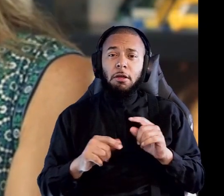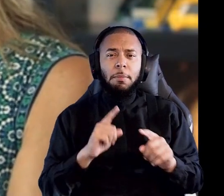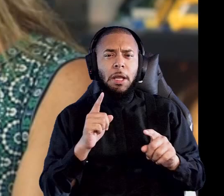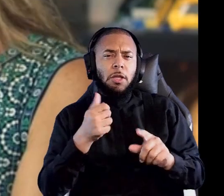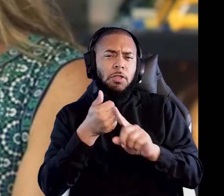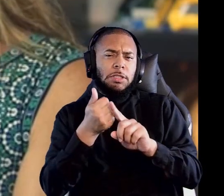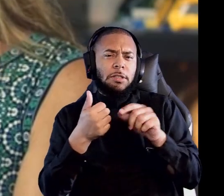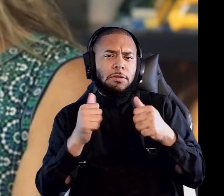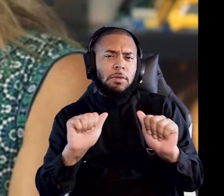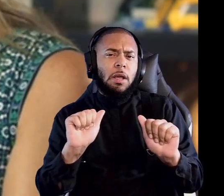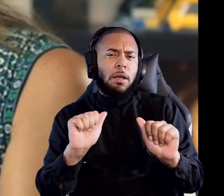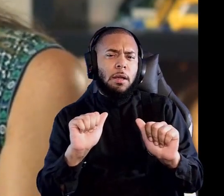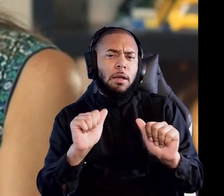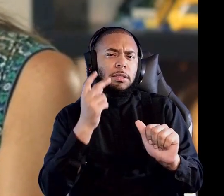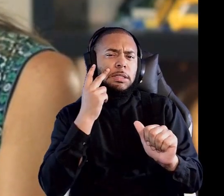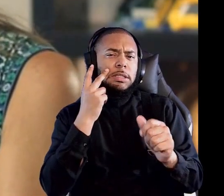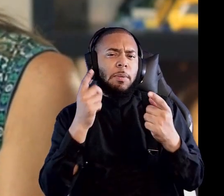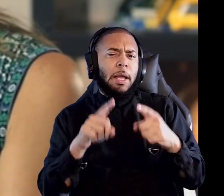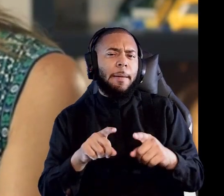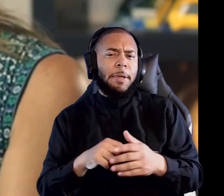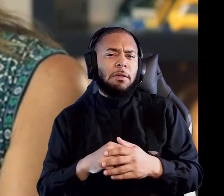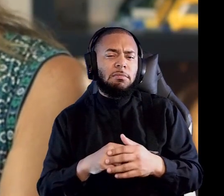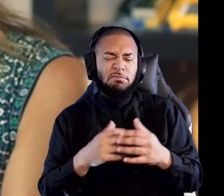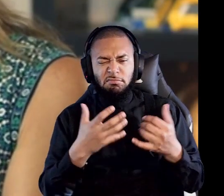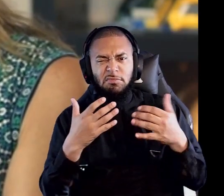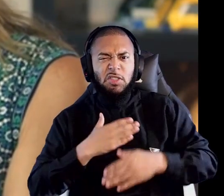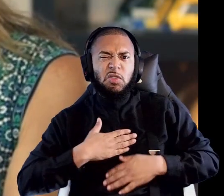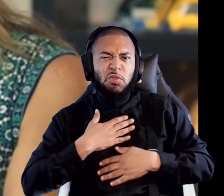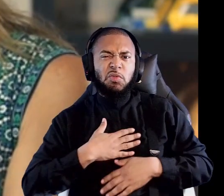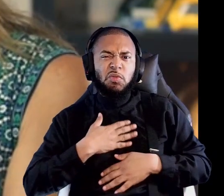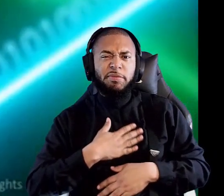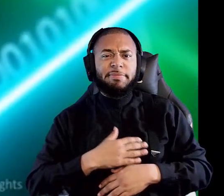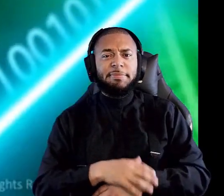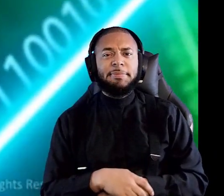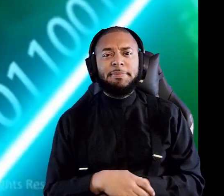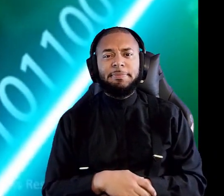try and see what happens. Play around with it.